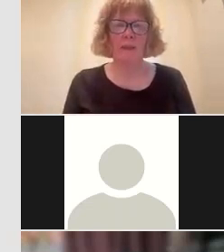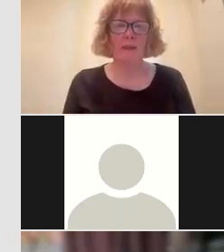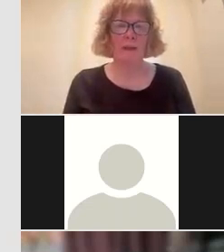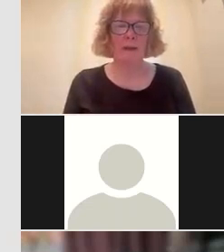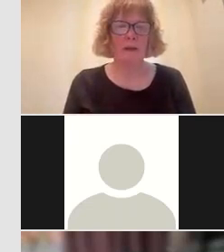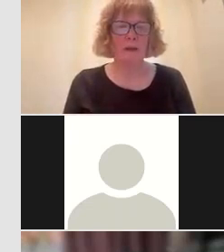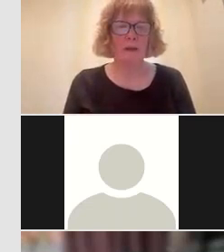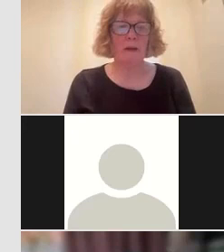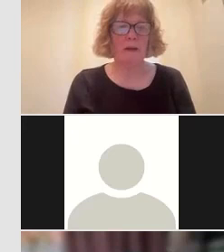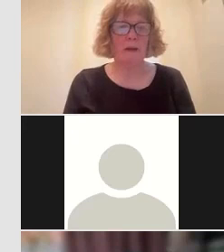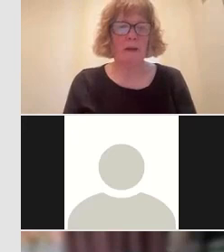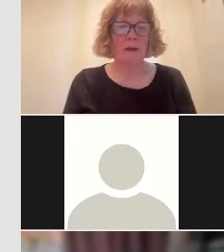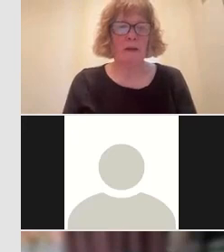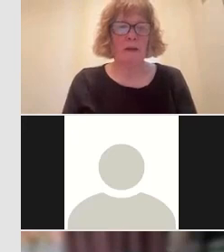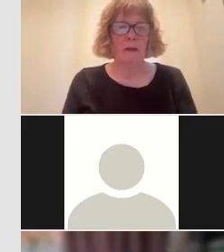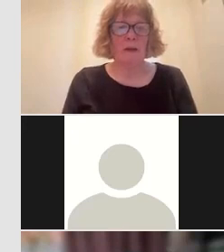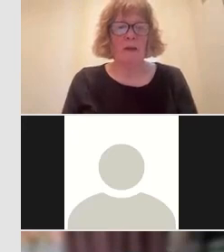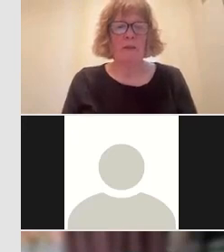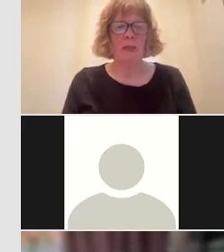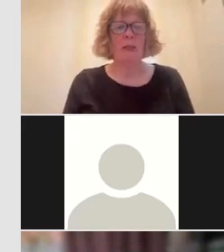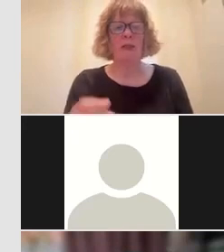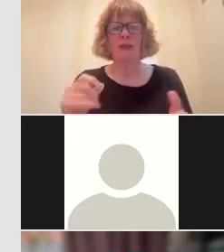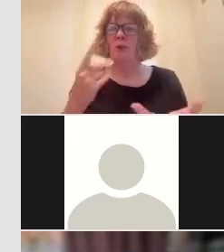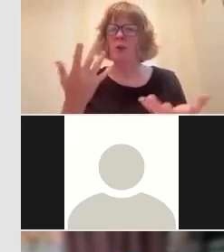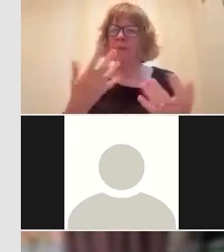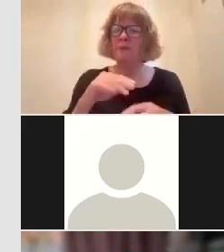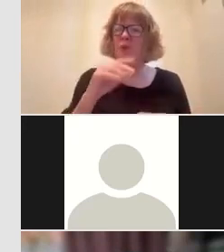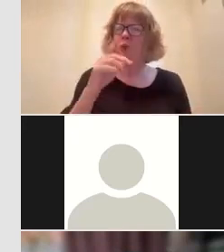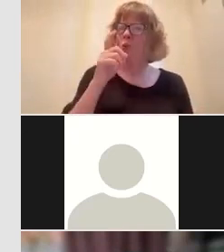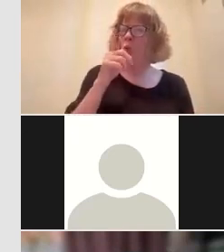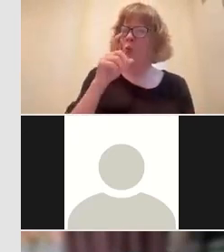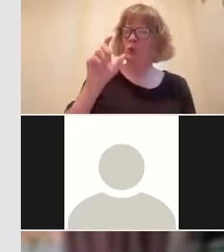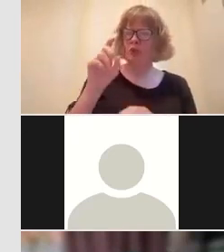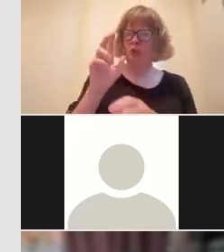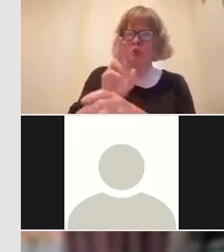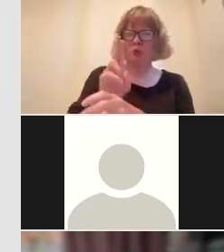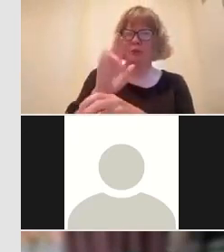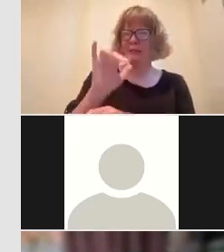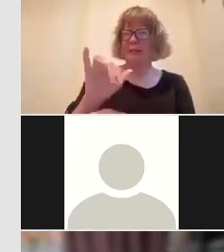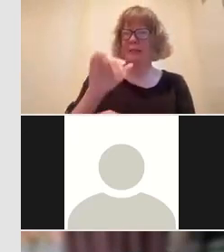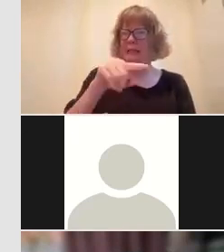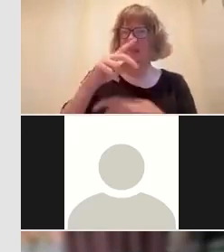What kinds of service providers should utilize a trauma-informed approach?